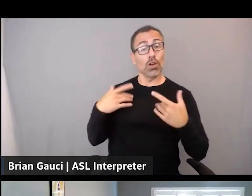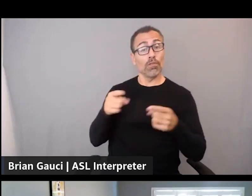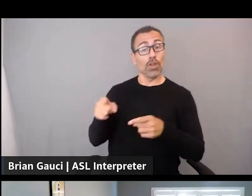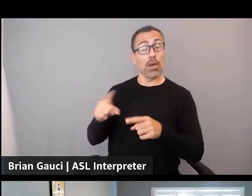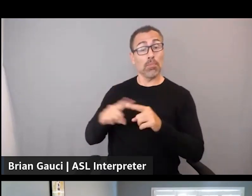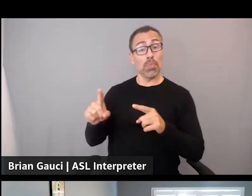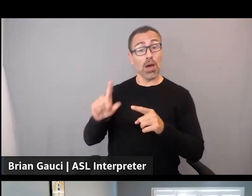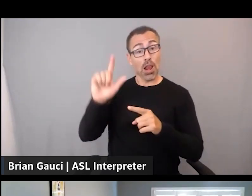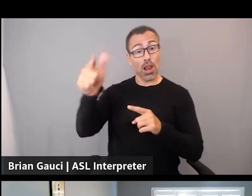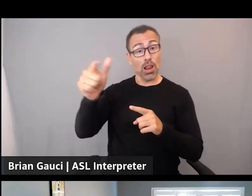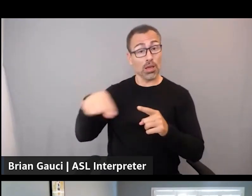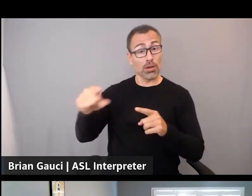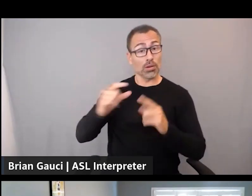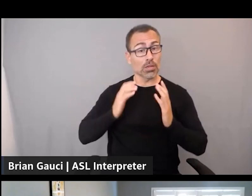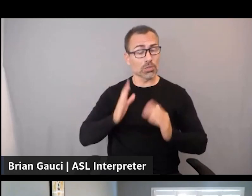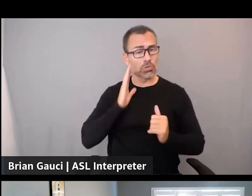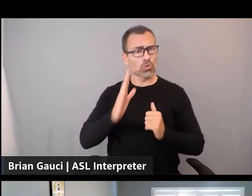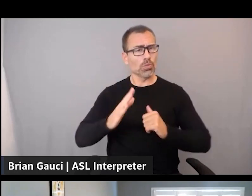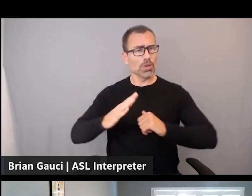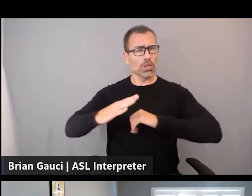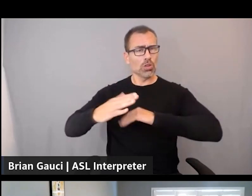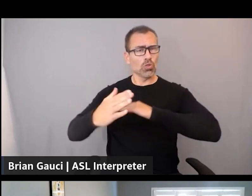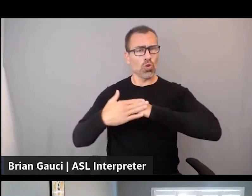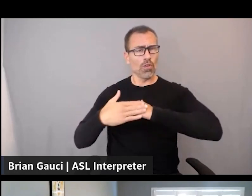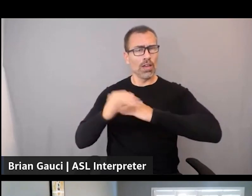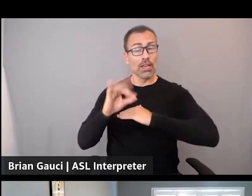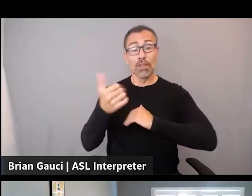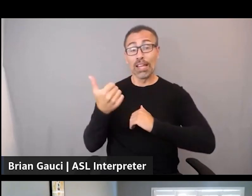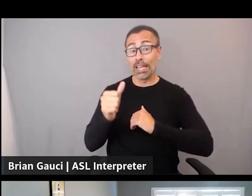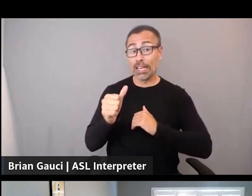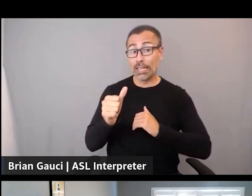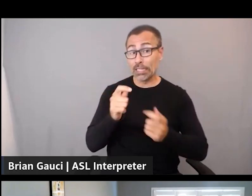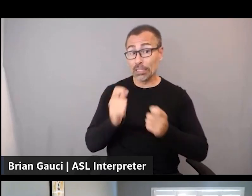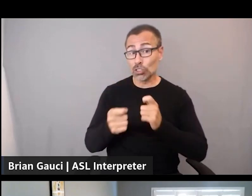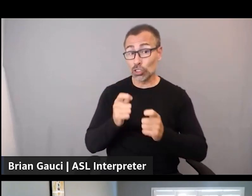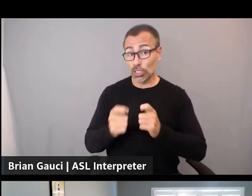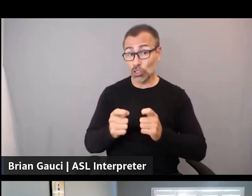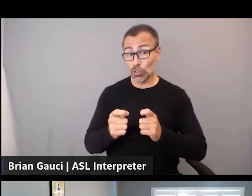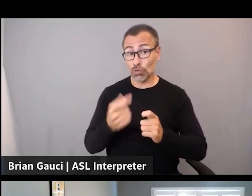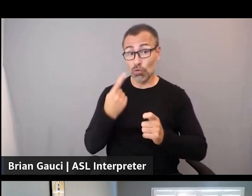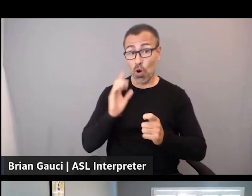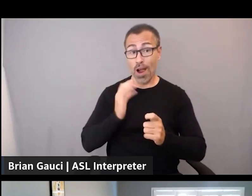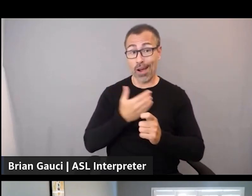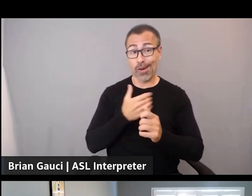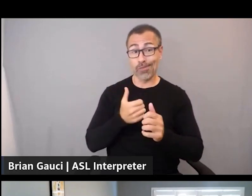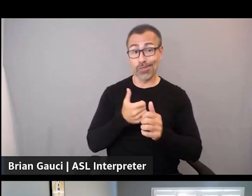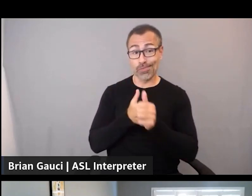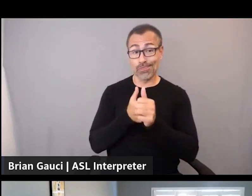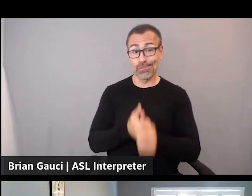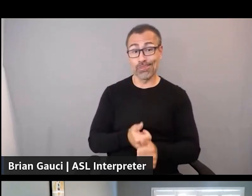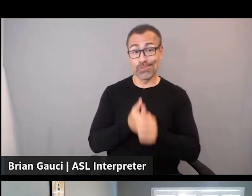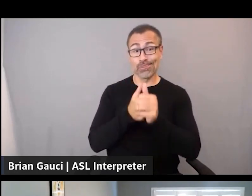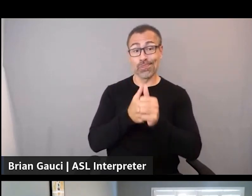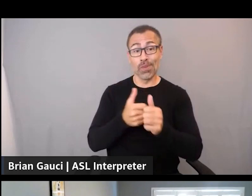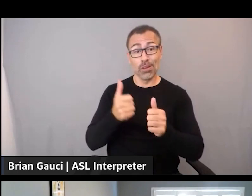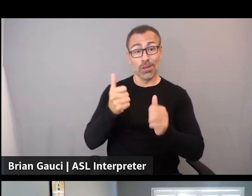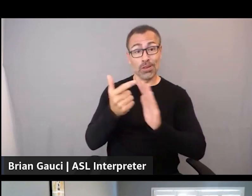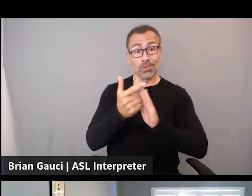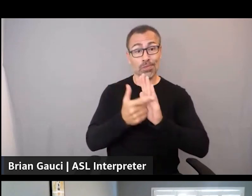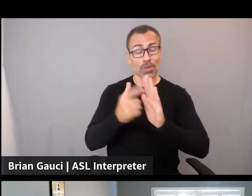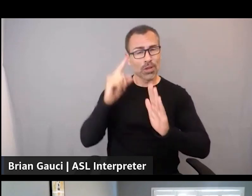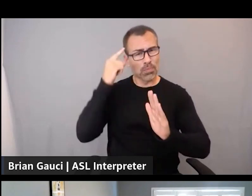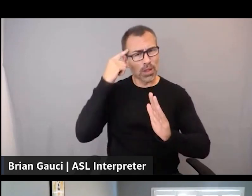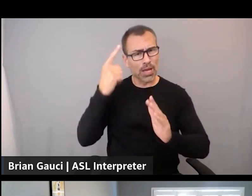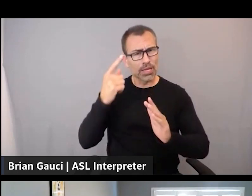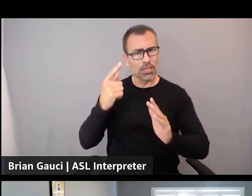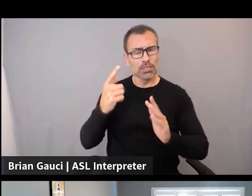notified if we are making any changes to our compliance posture, things of that nature, right? So we can scale